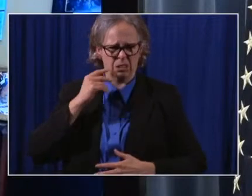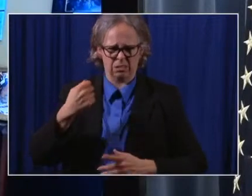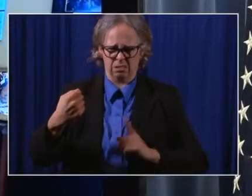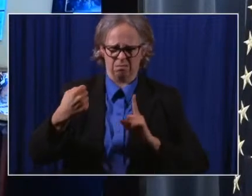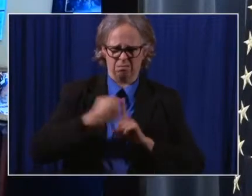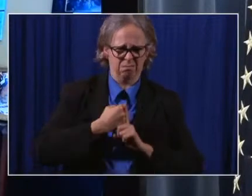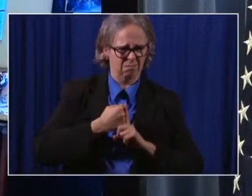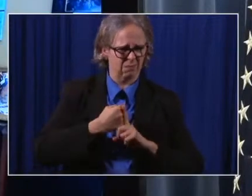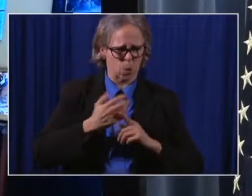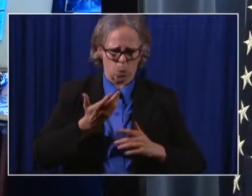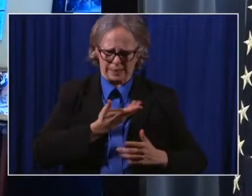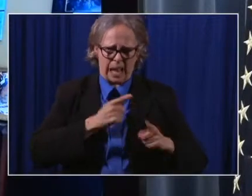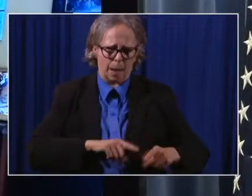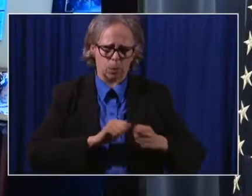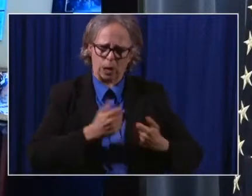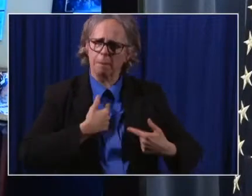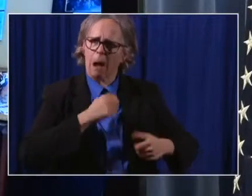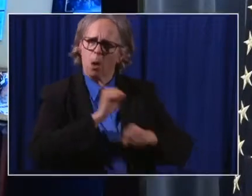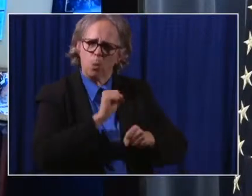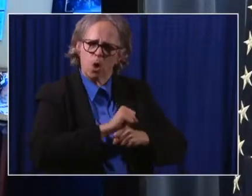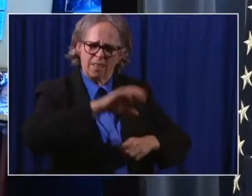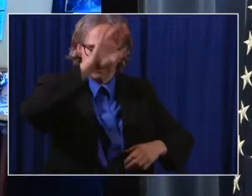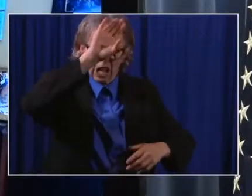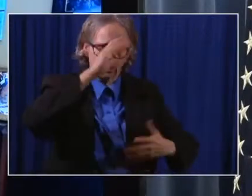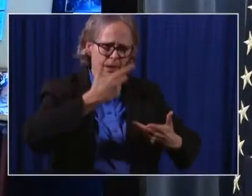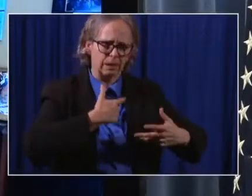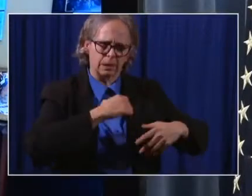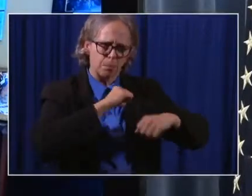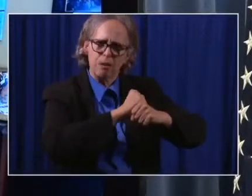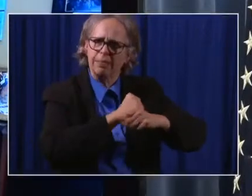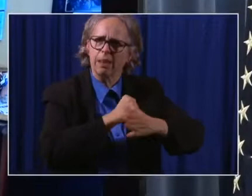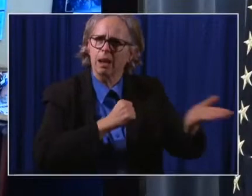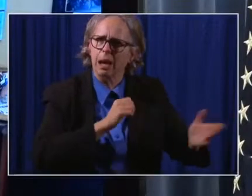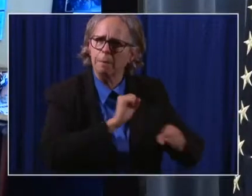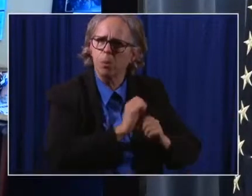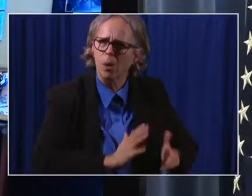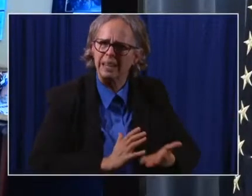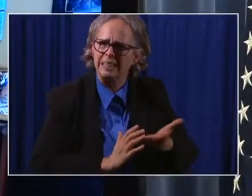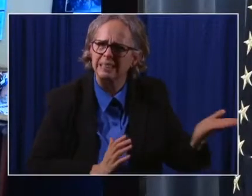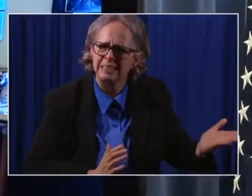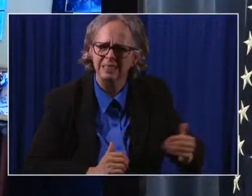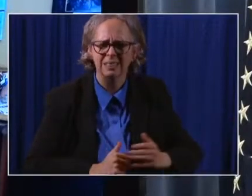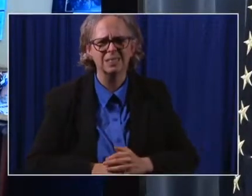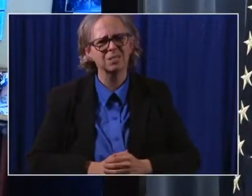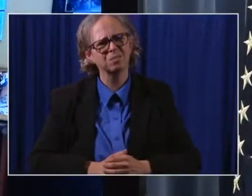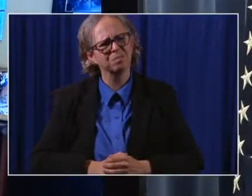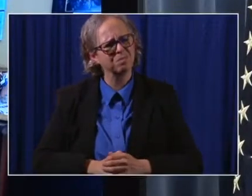invaluable resource, which is our employees. But how the virus can be from